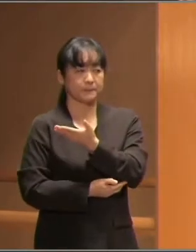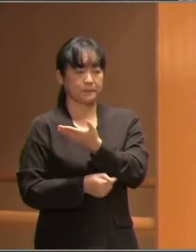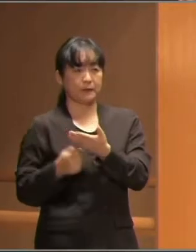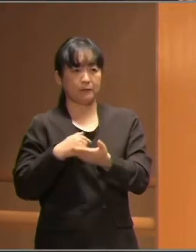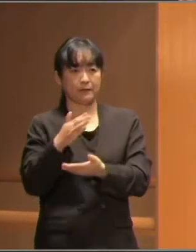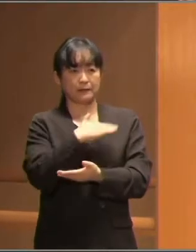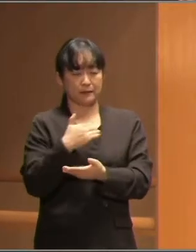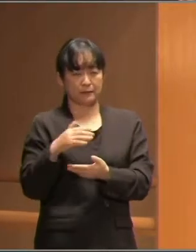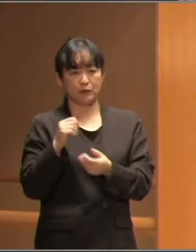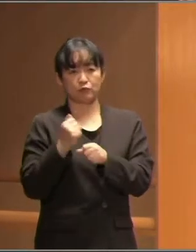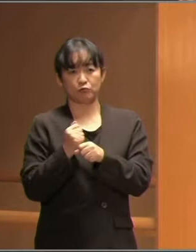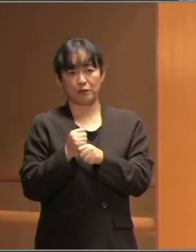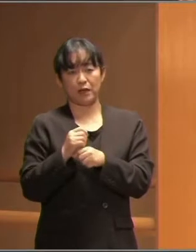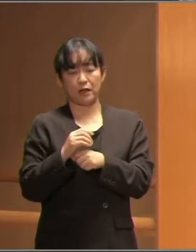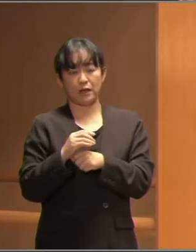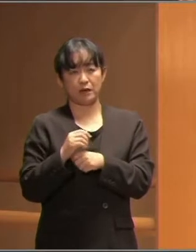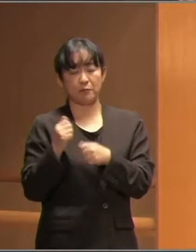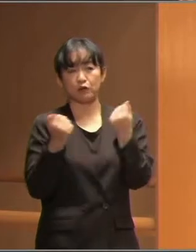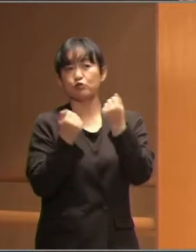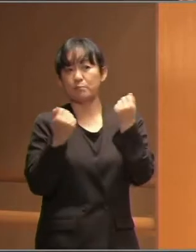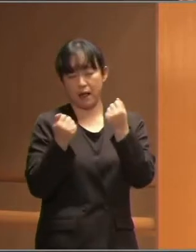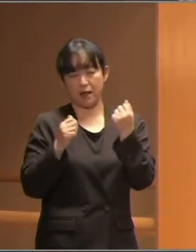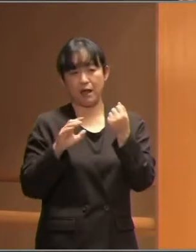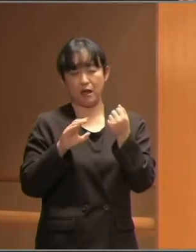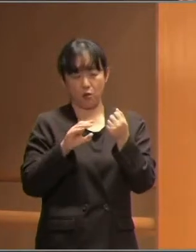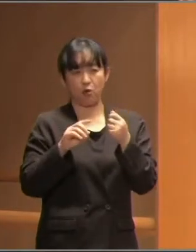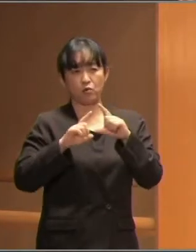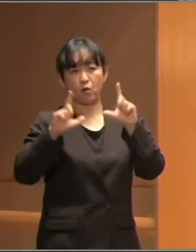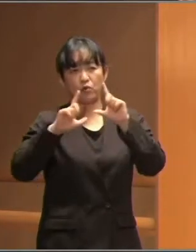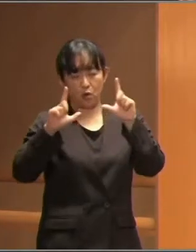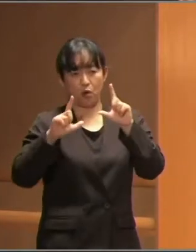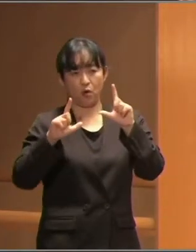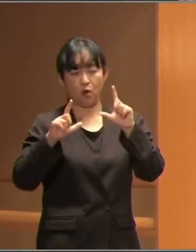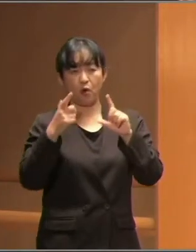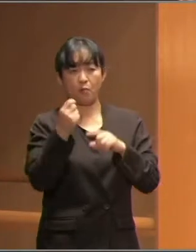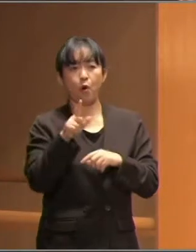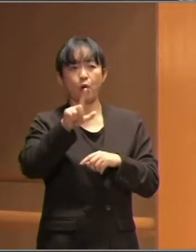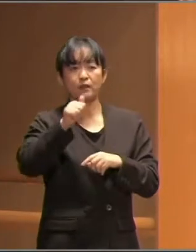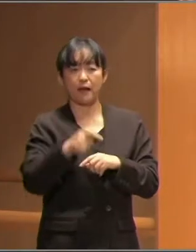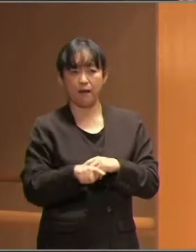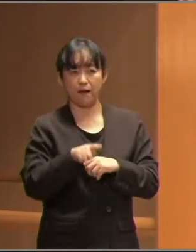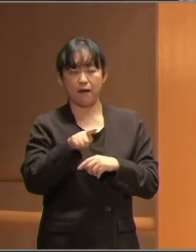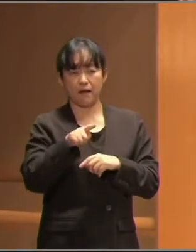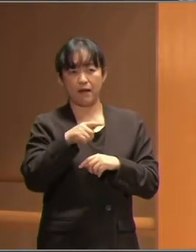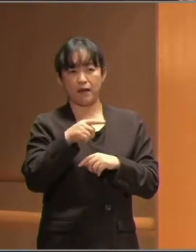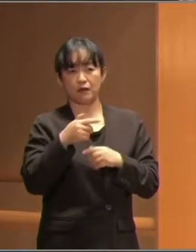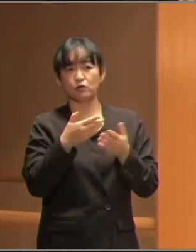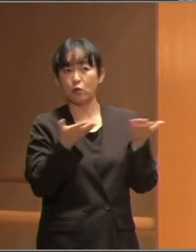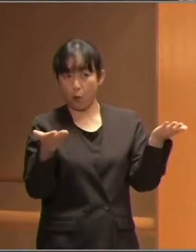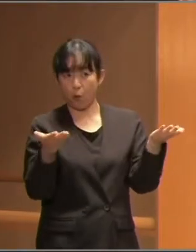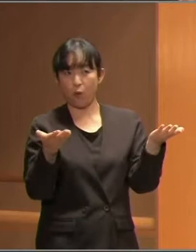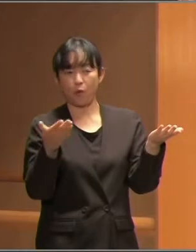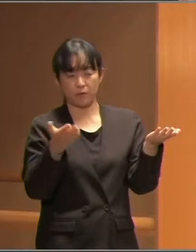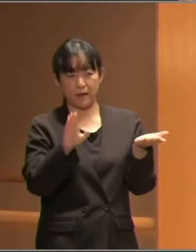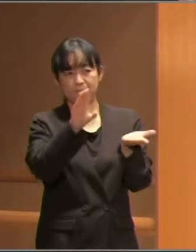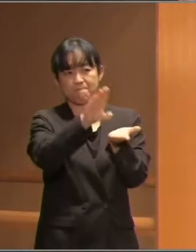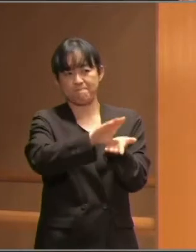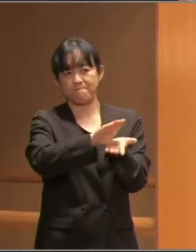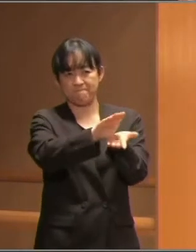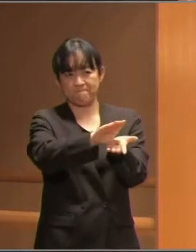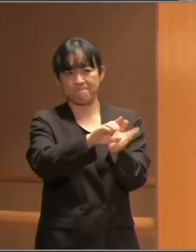on. But this is a vehicle we created. And we exhibited that in the Tokyo